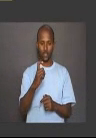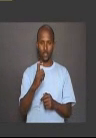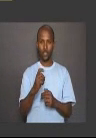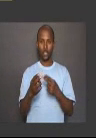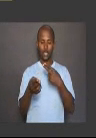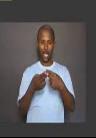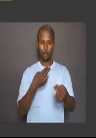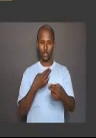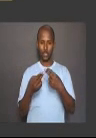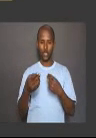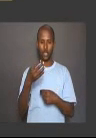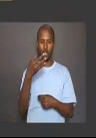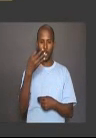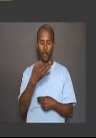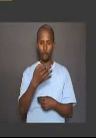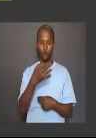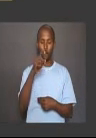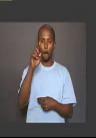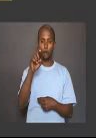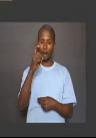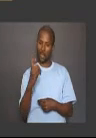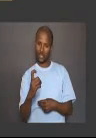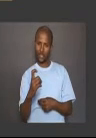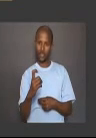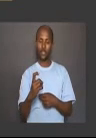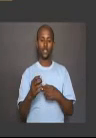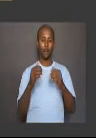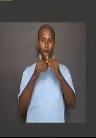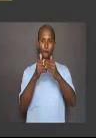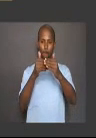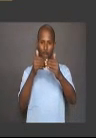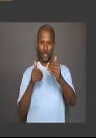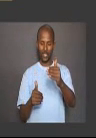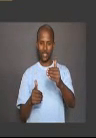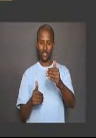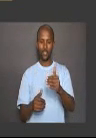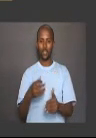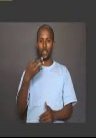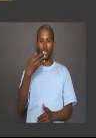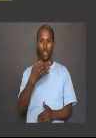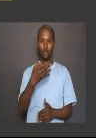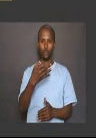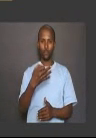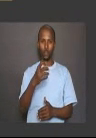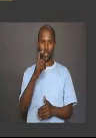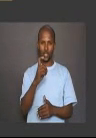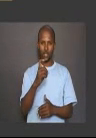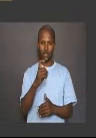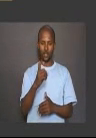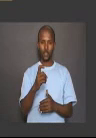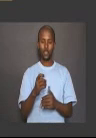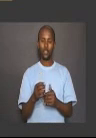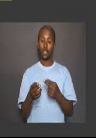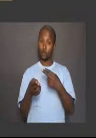x times f prime of x minus f of